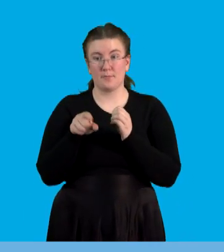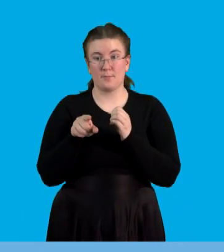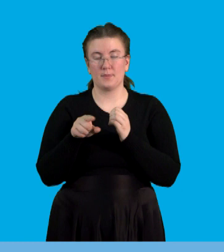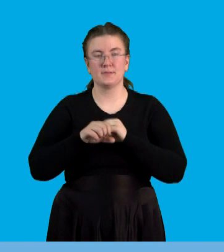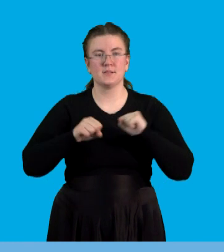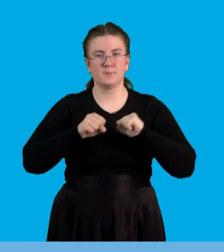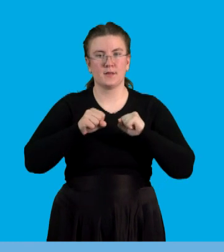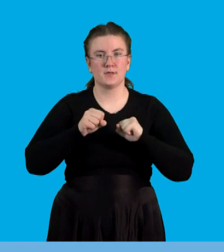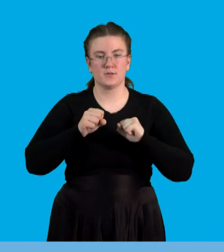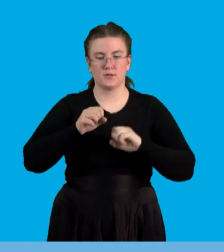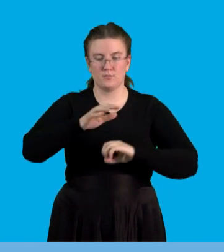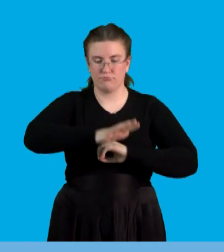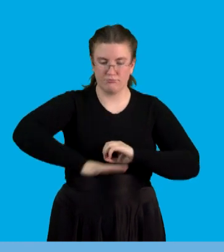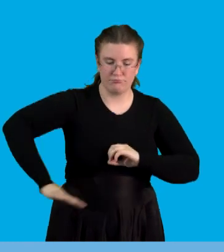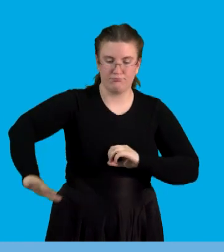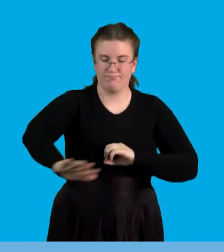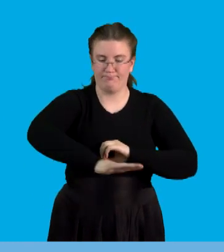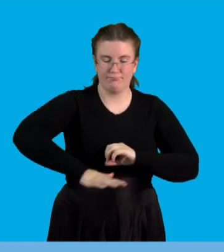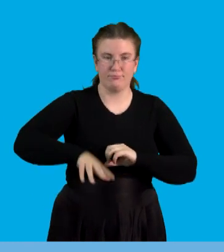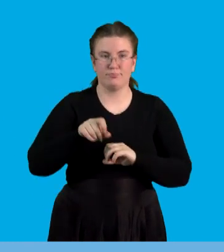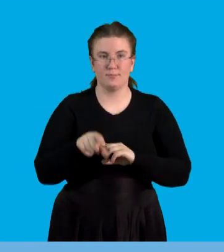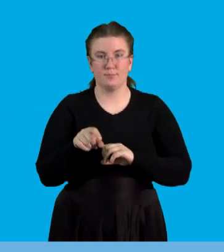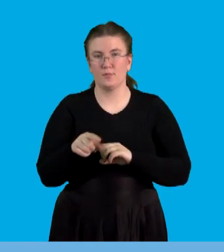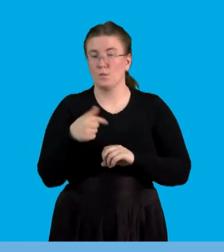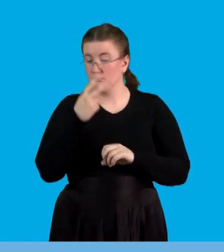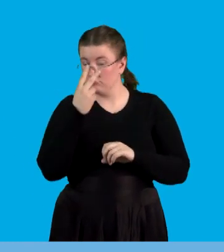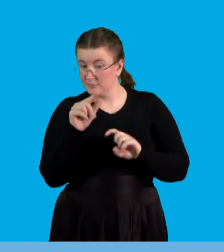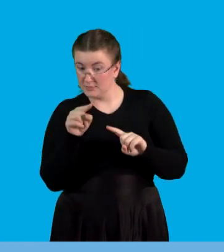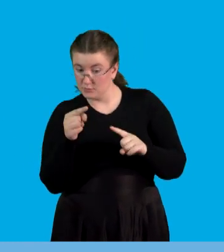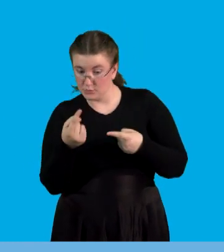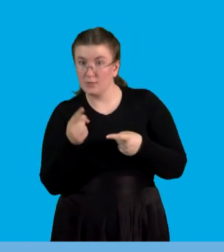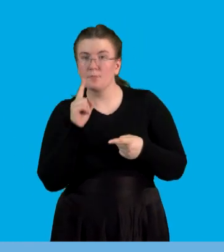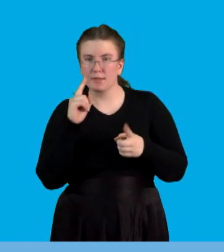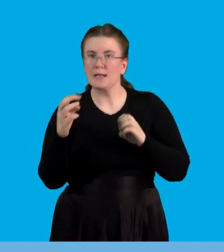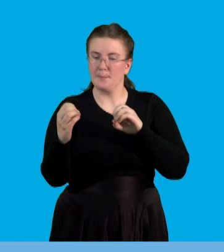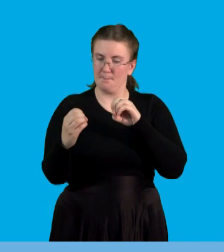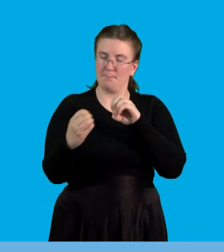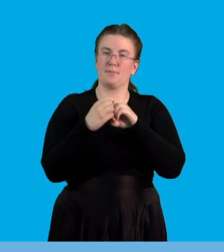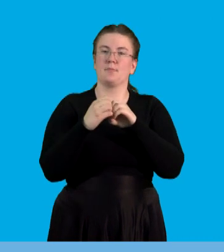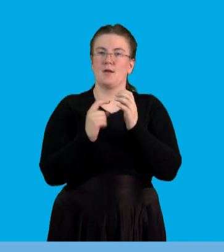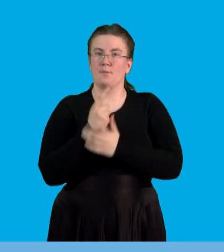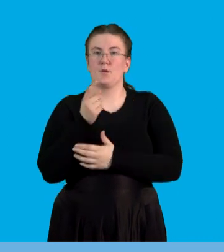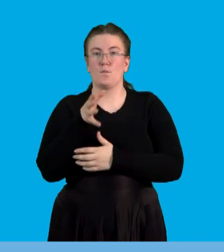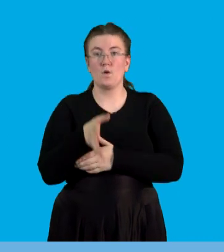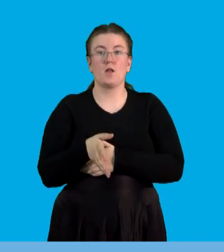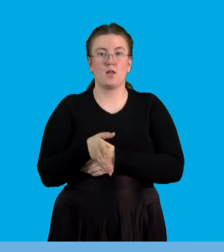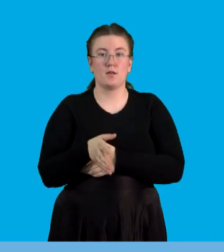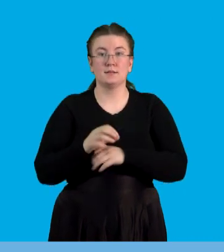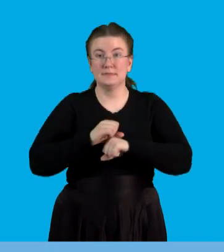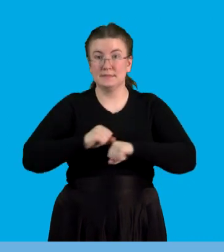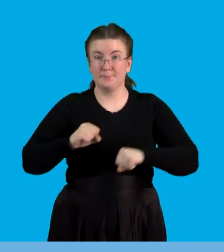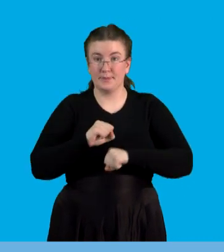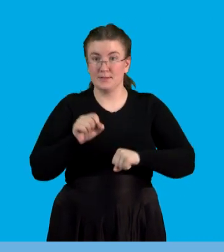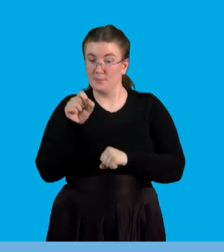the space around a magnet, so a magnetic field is an invisible force field in which a magnetic force is exerted. So